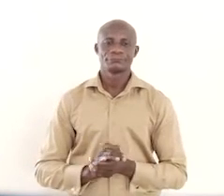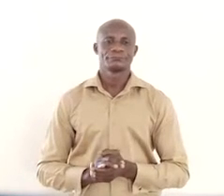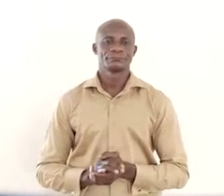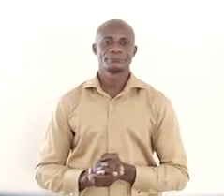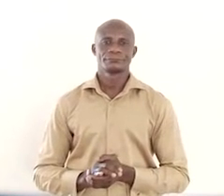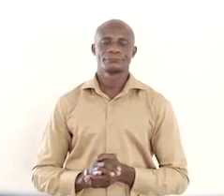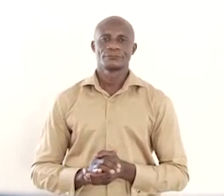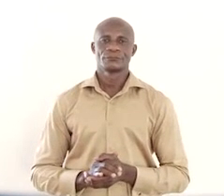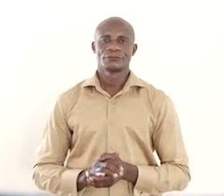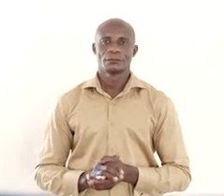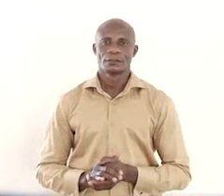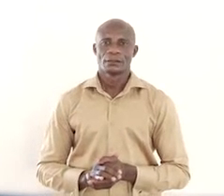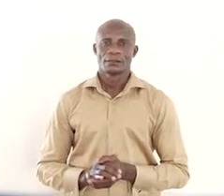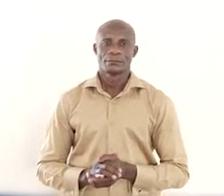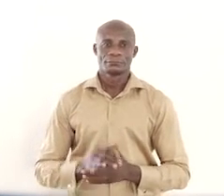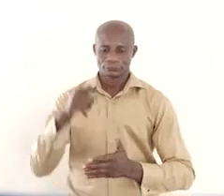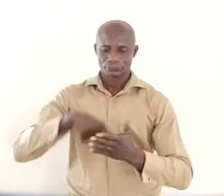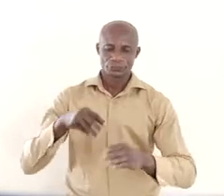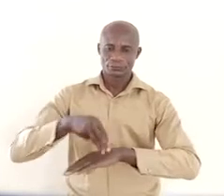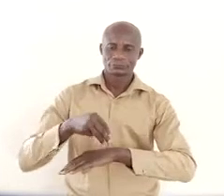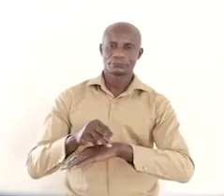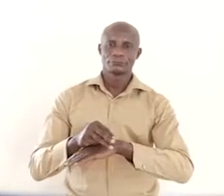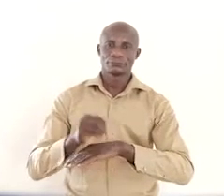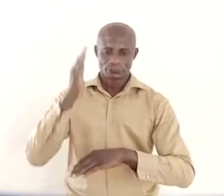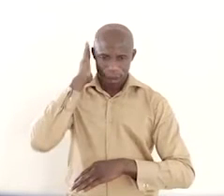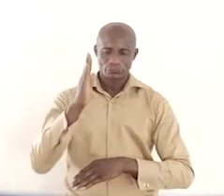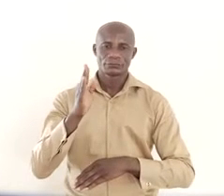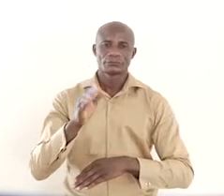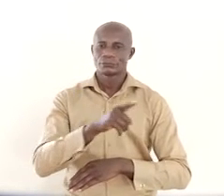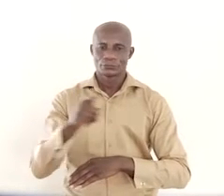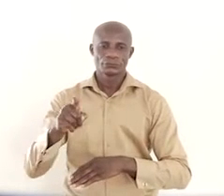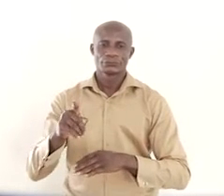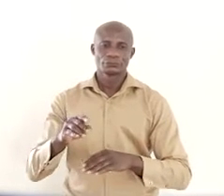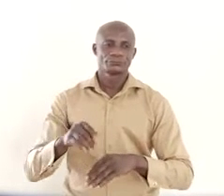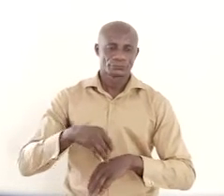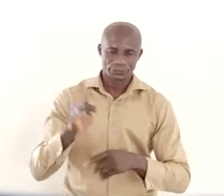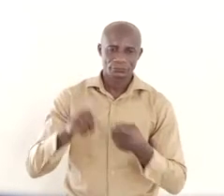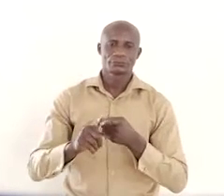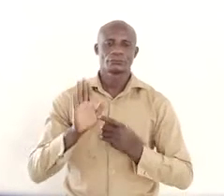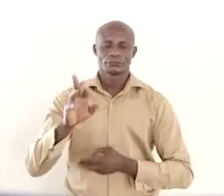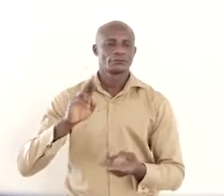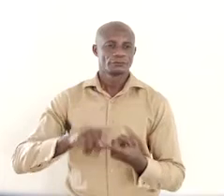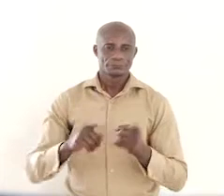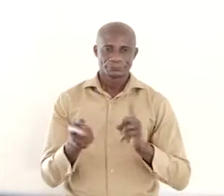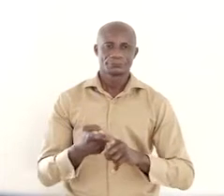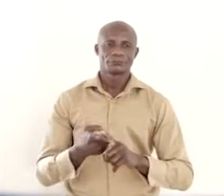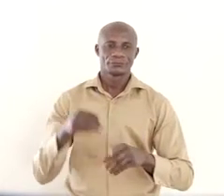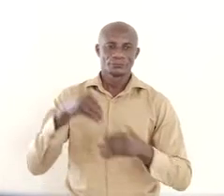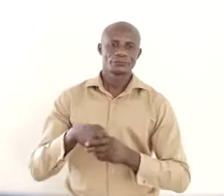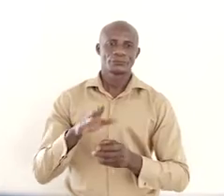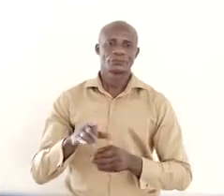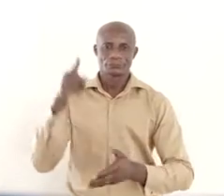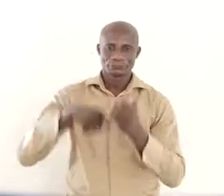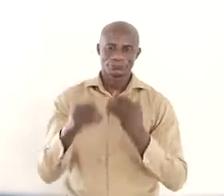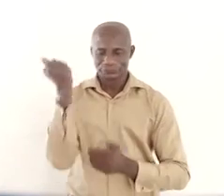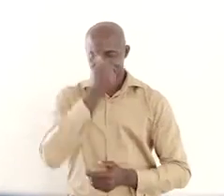persecution? Yes. What message would you compose in your text or in your WhatsApp or in your email